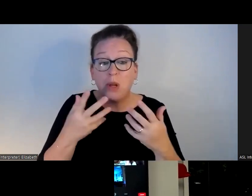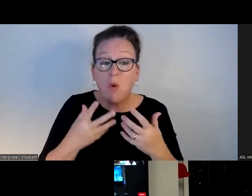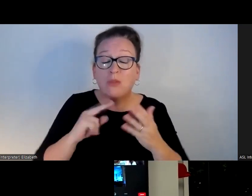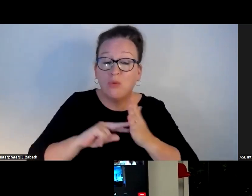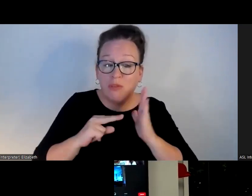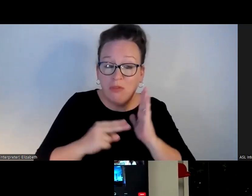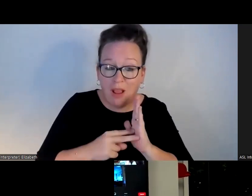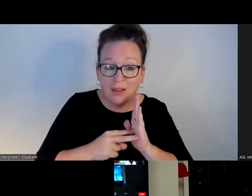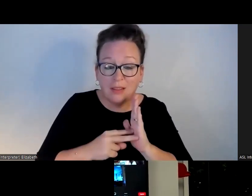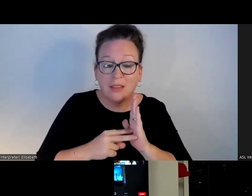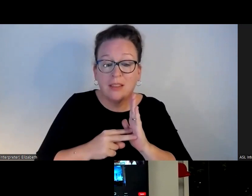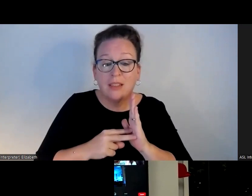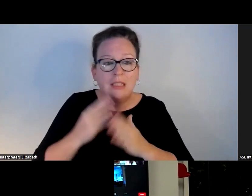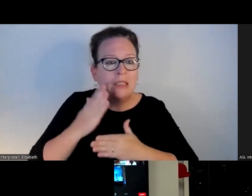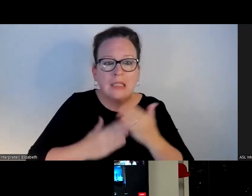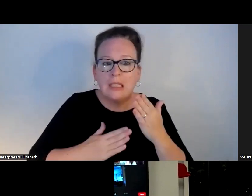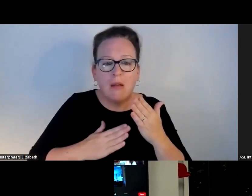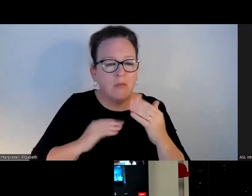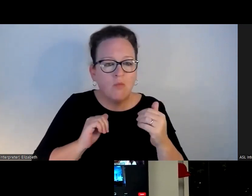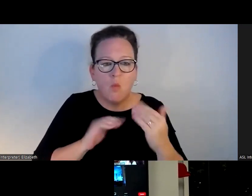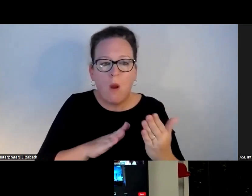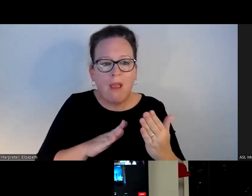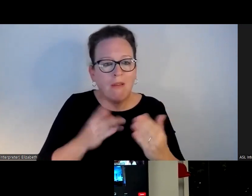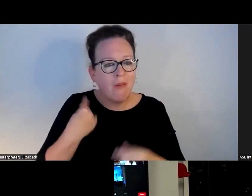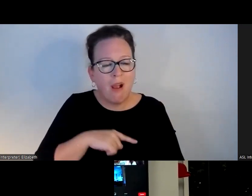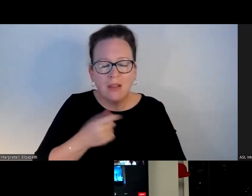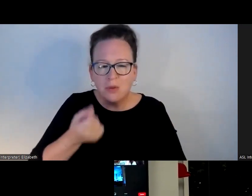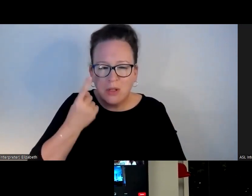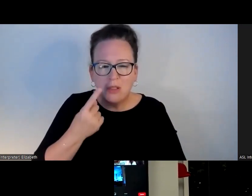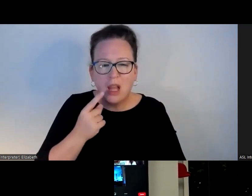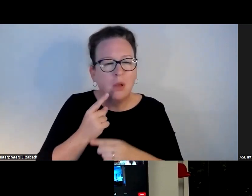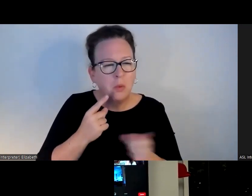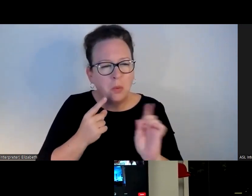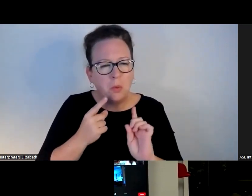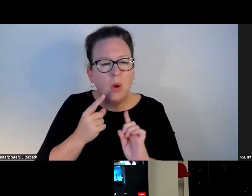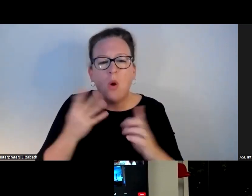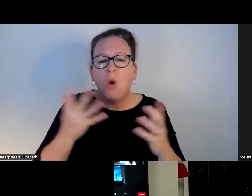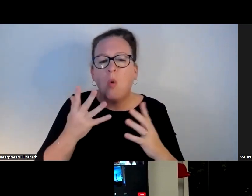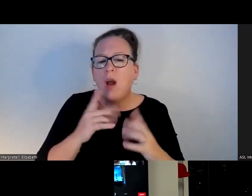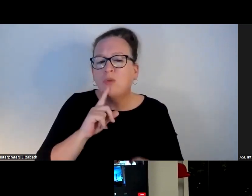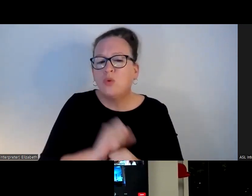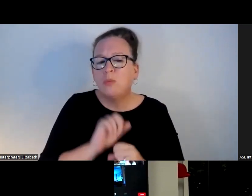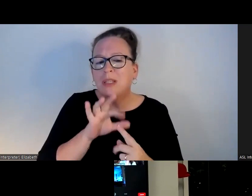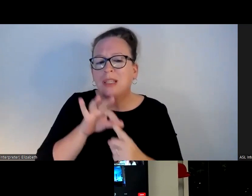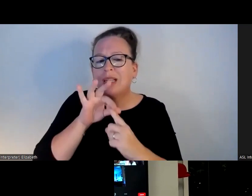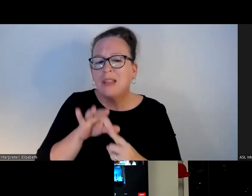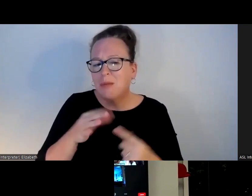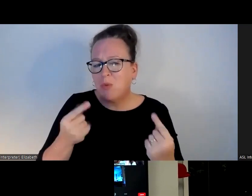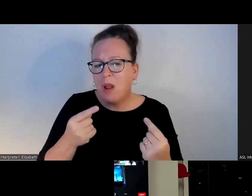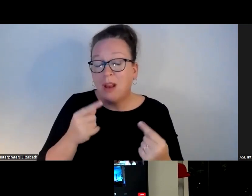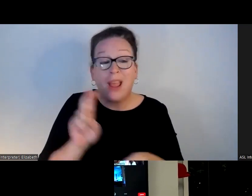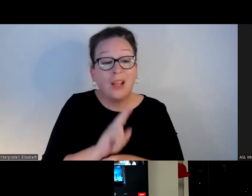at least some way, so that we can understand potentially what are some of those exceptions and actually use that to better evaluate.